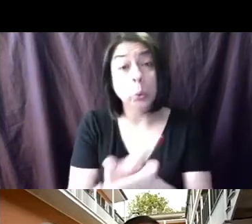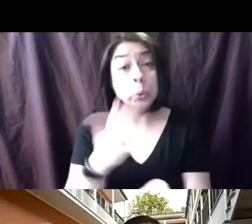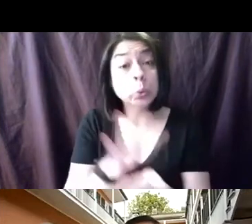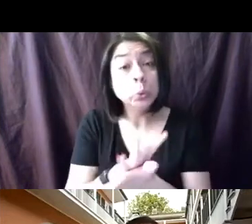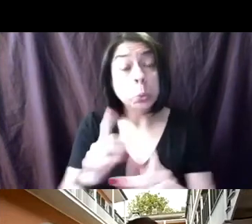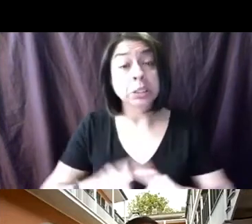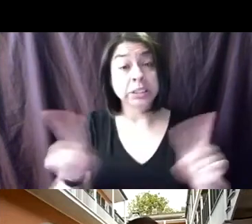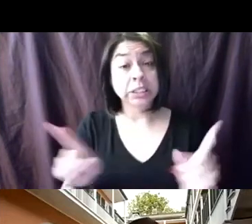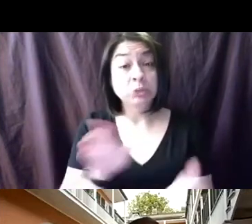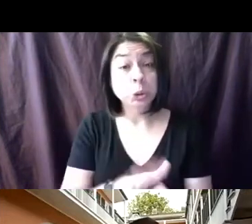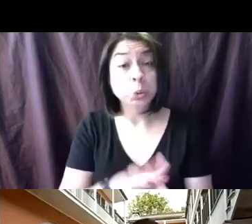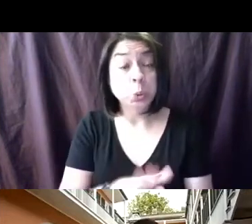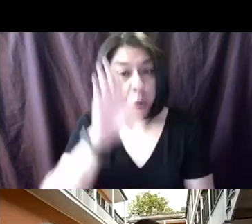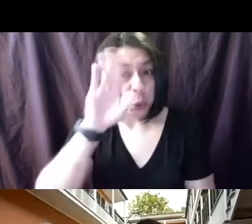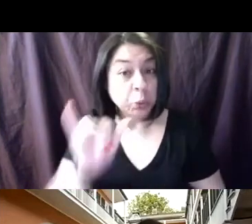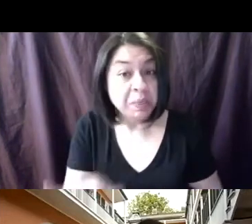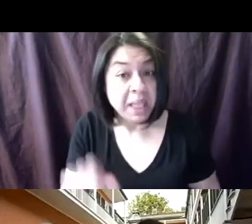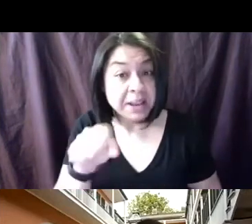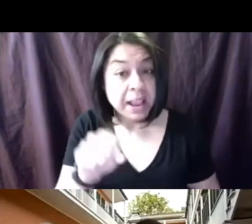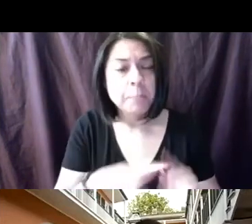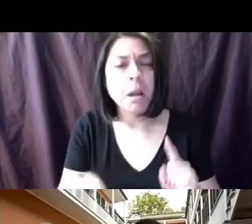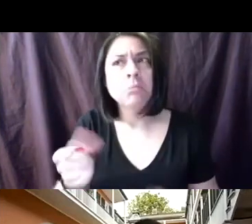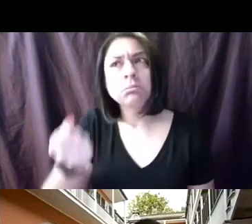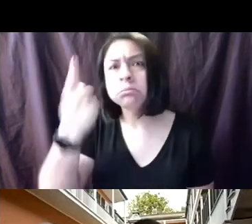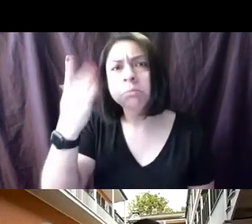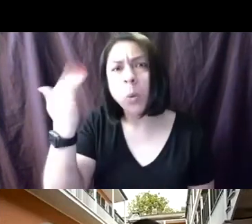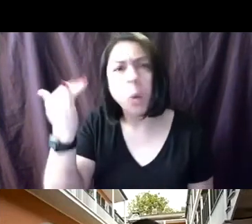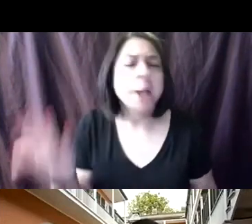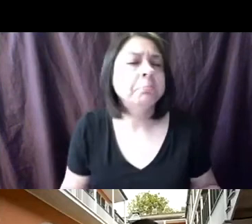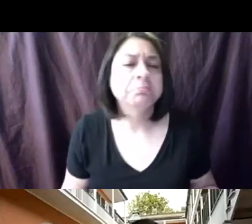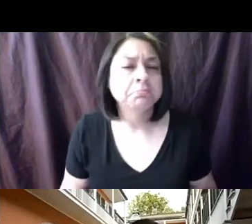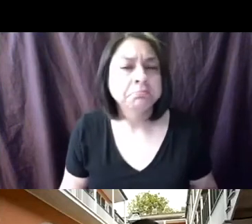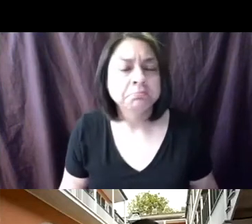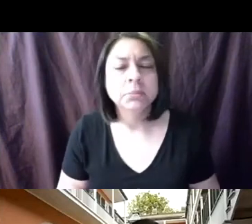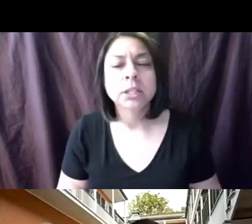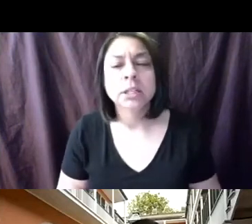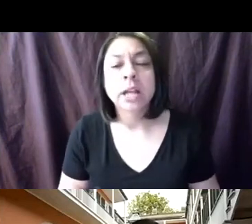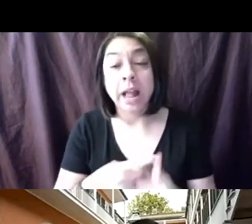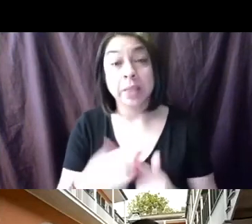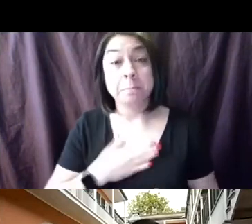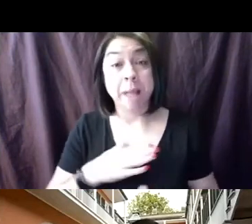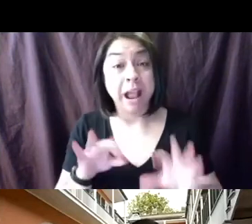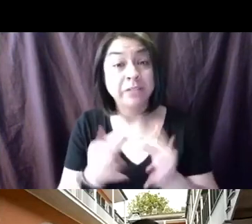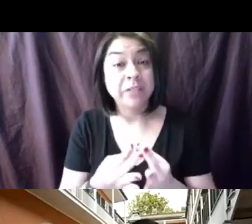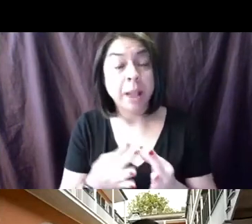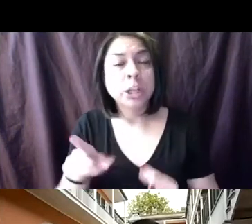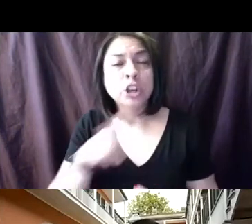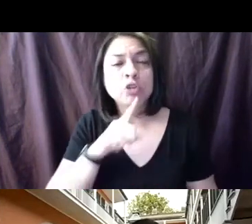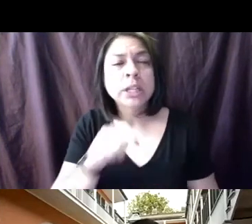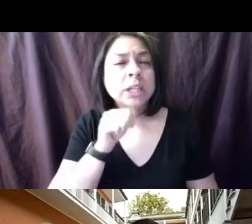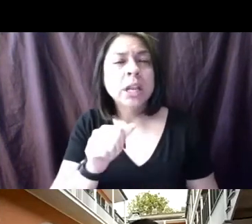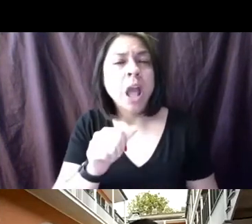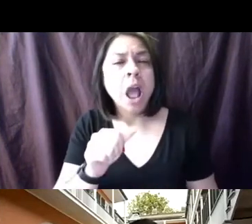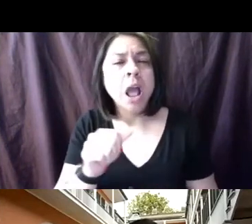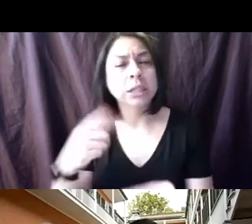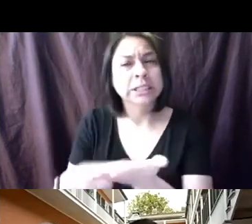school, but I really didn't understand why. And then my family didn't talk much around me so